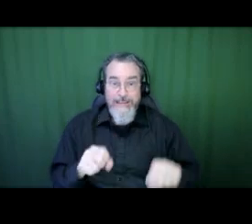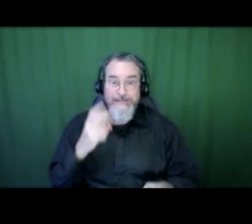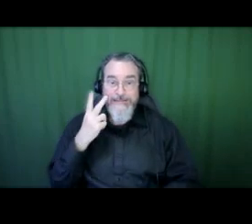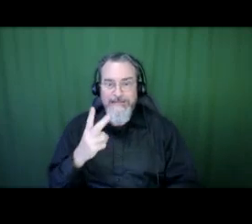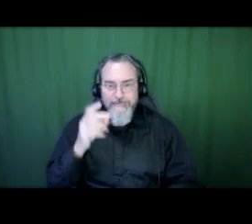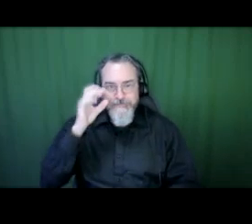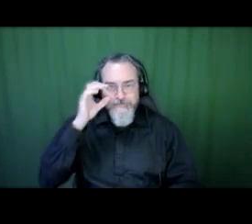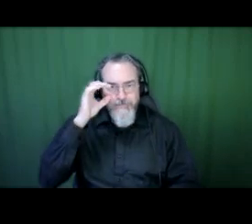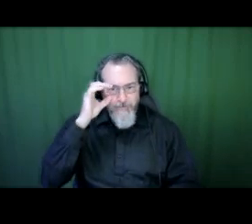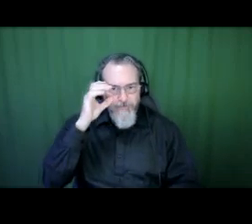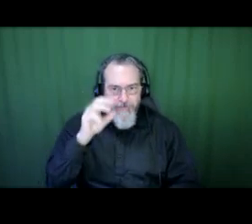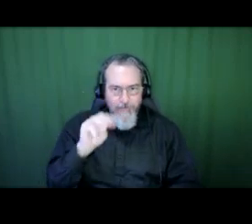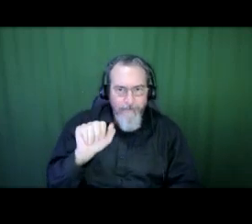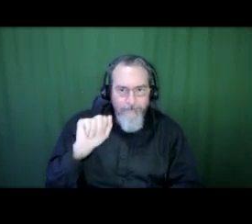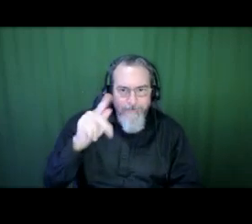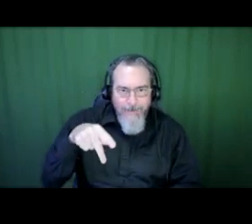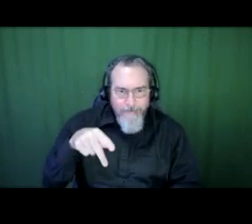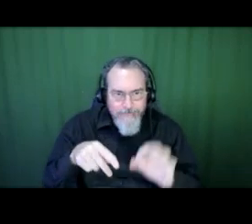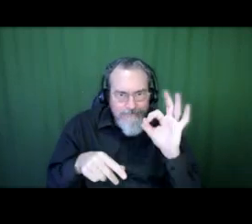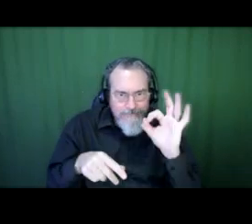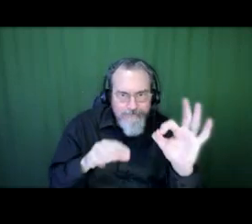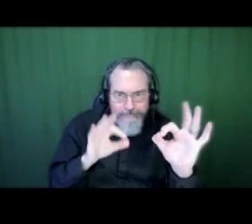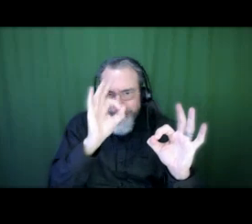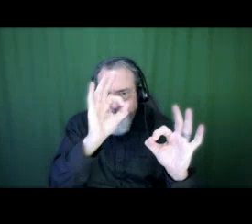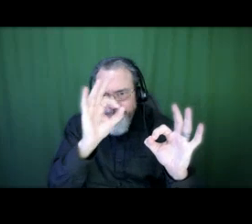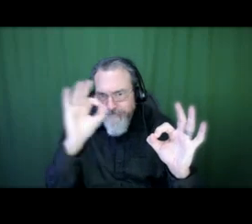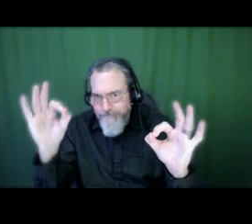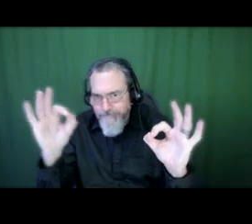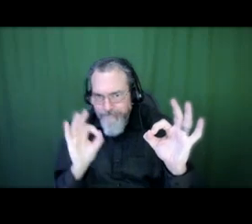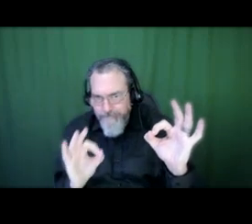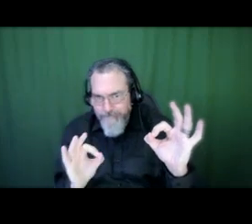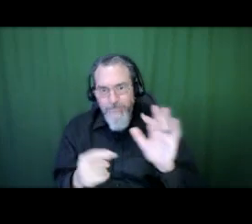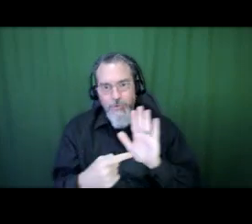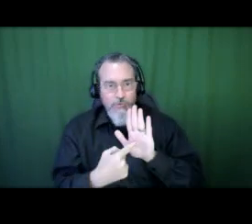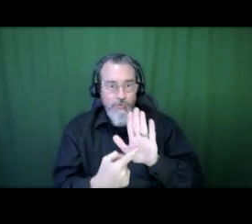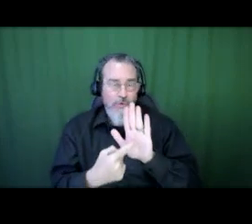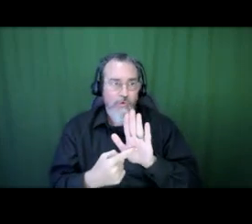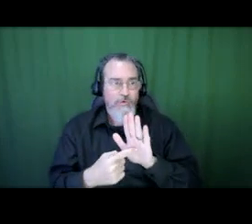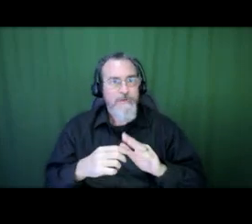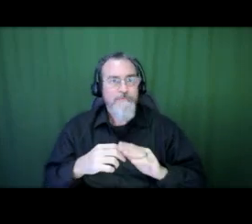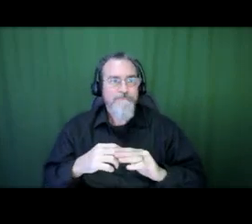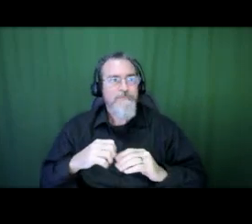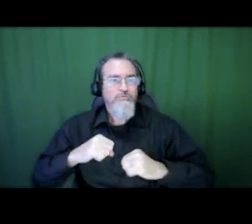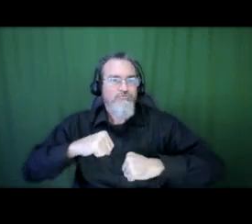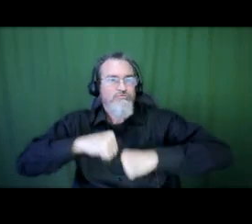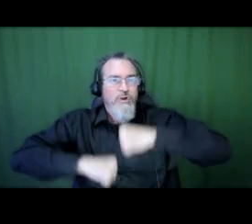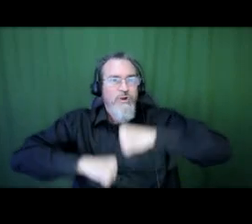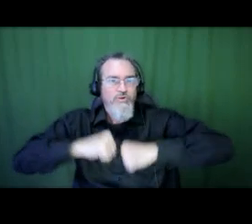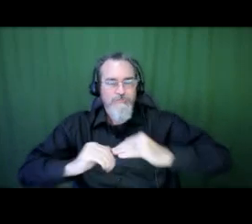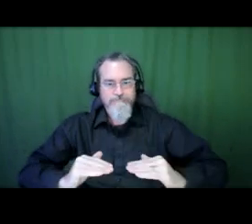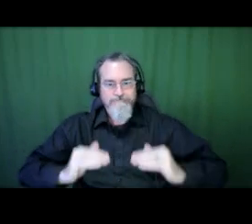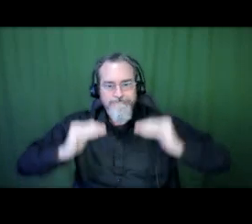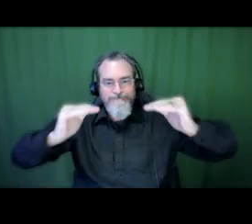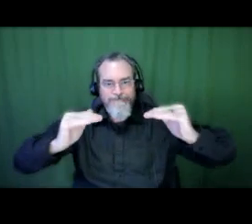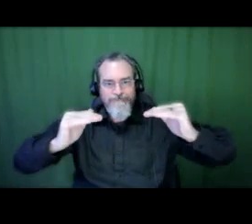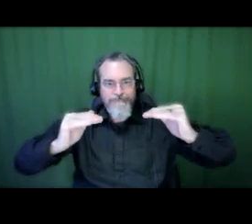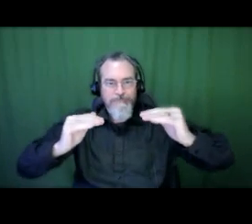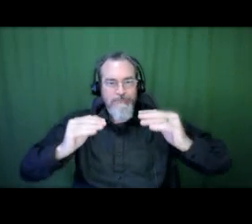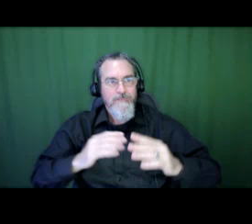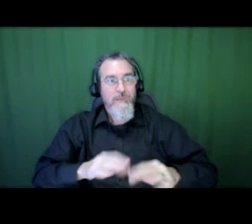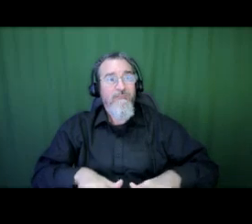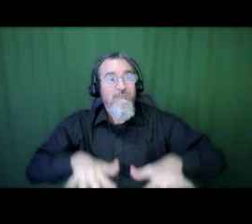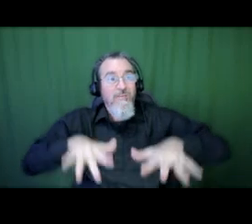this map show. They kind of depict what structural elevation and dry and wet flood proofing look like. All right, let's